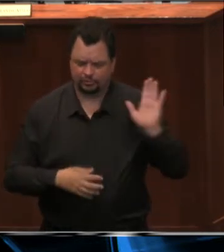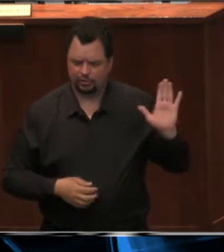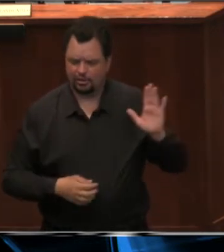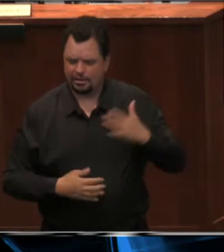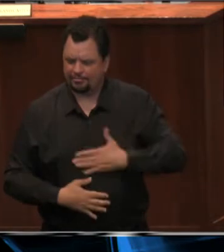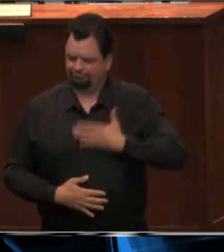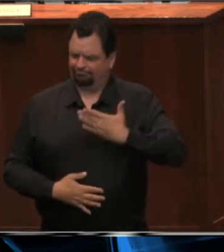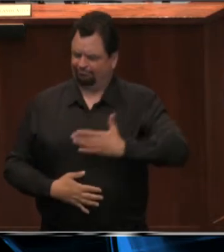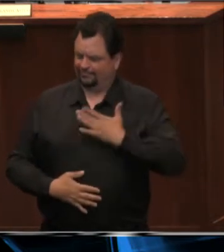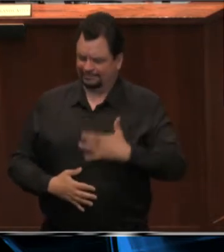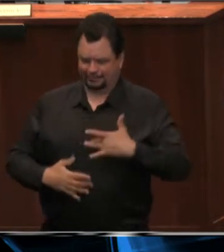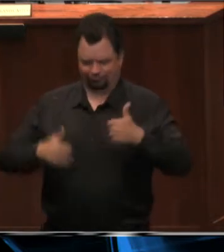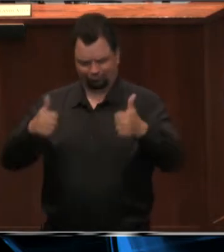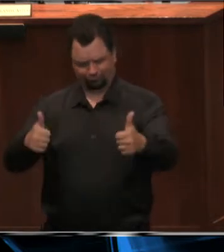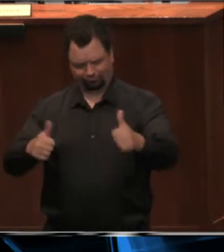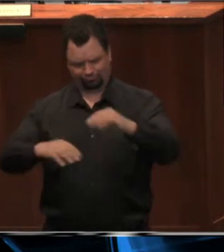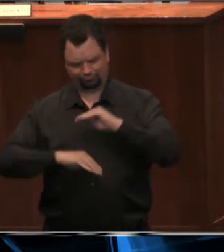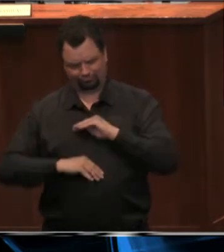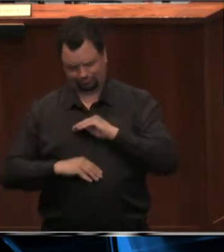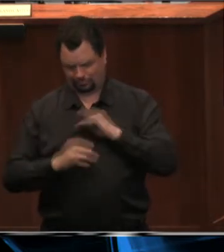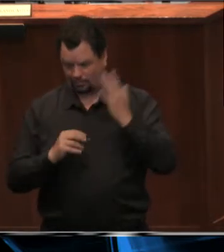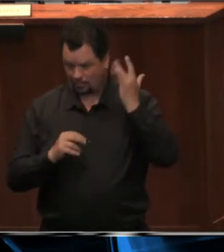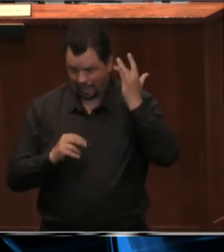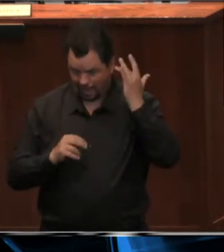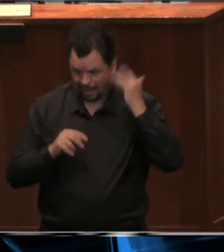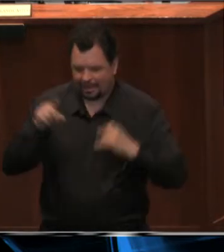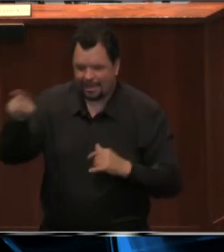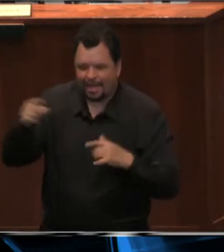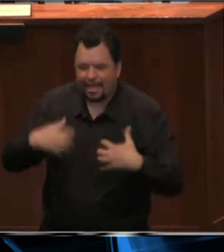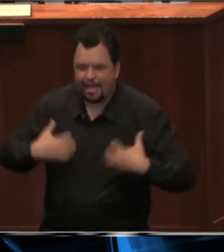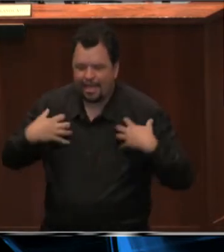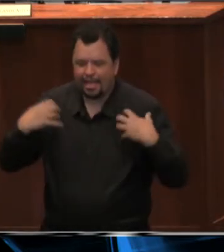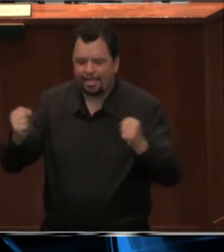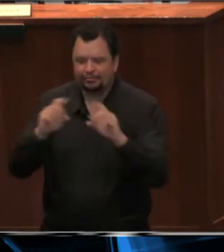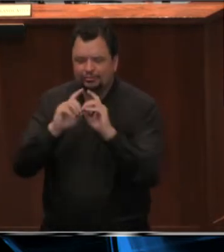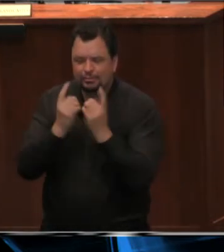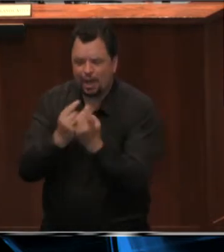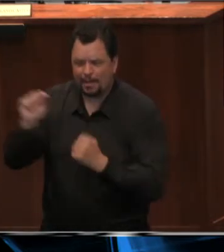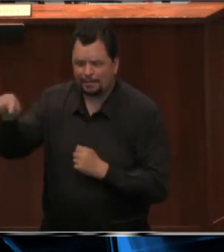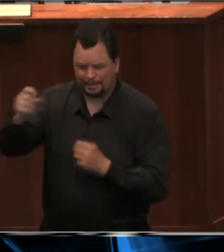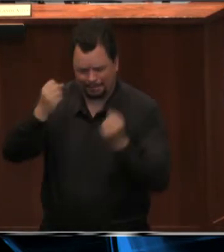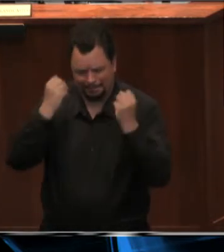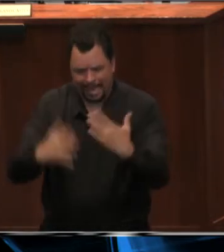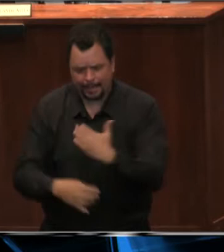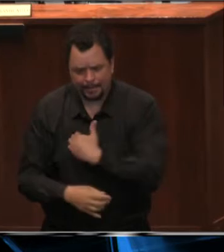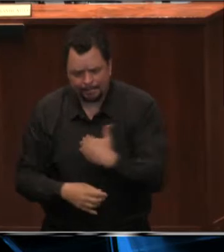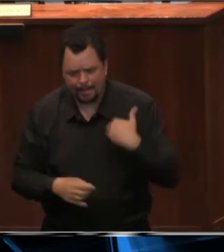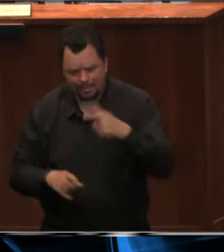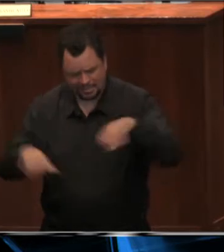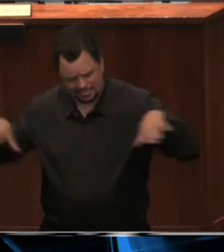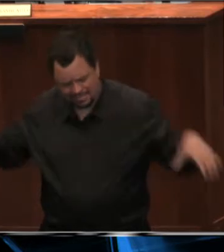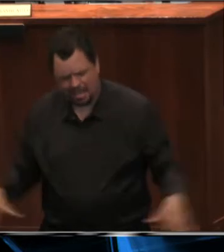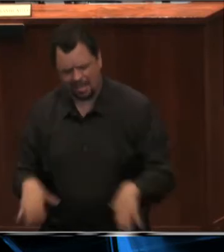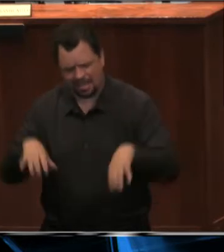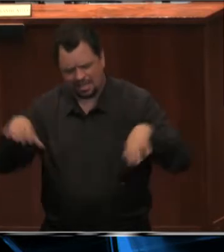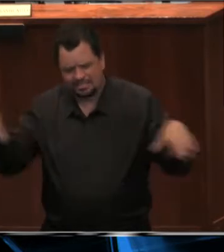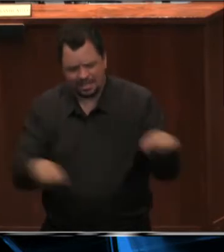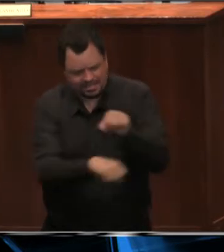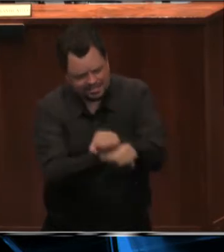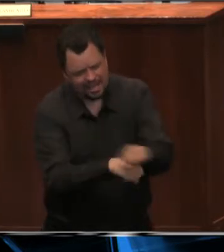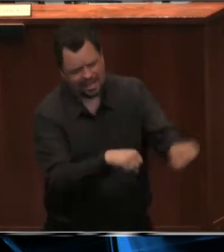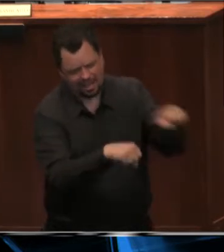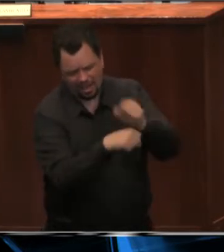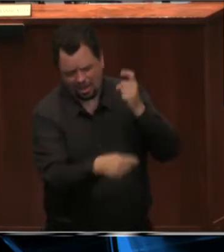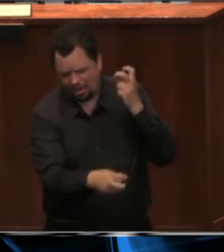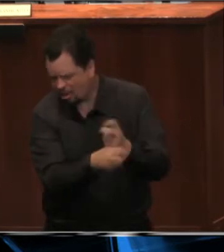the health department members that are putting in incredibly long hours, led an